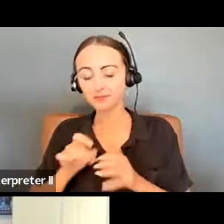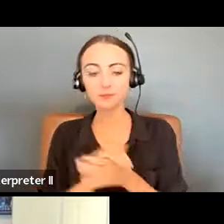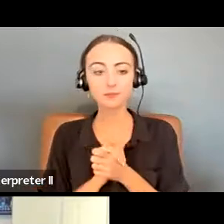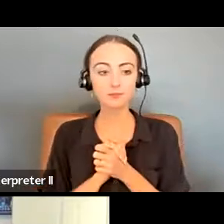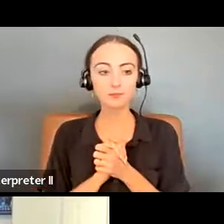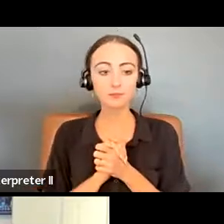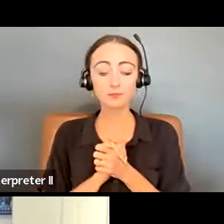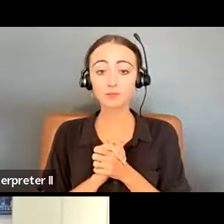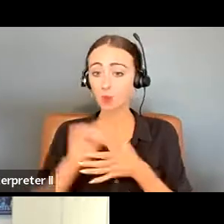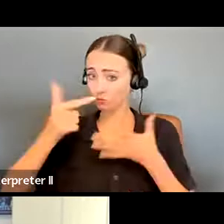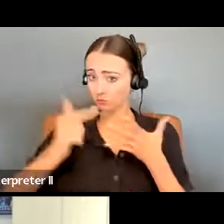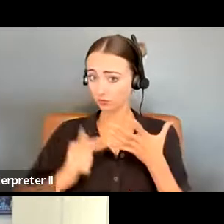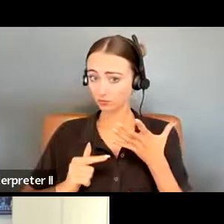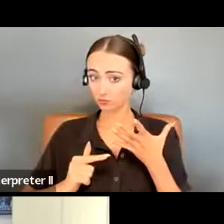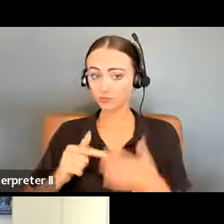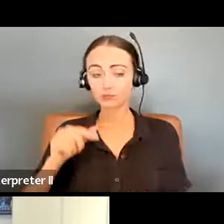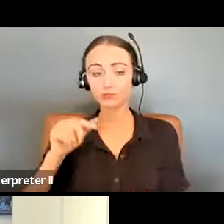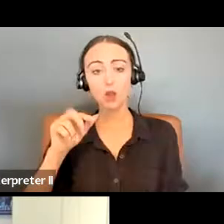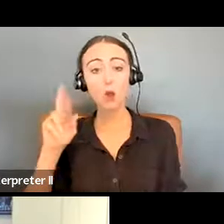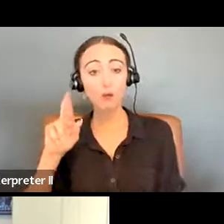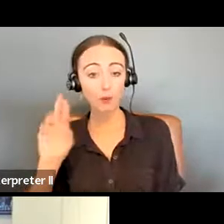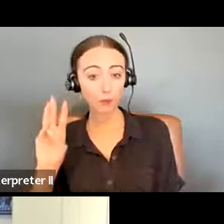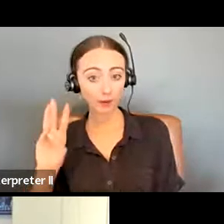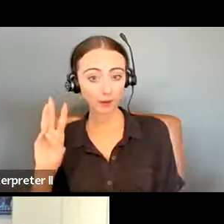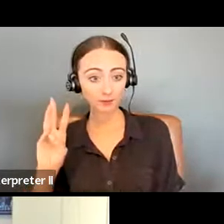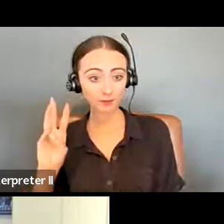roll? Councilmember Robert White.